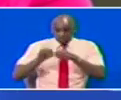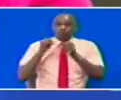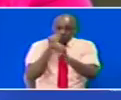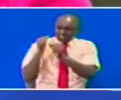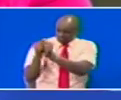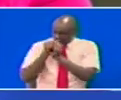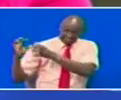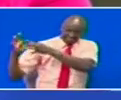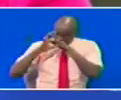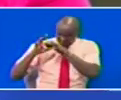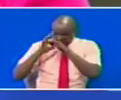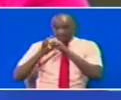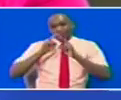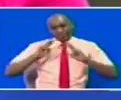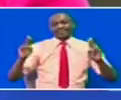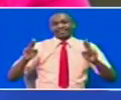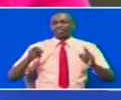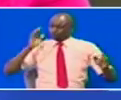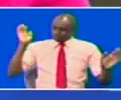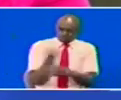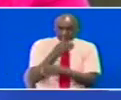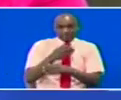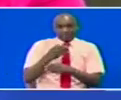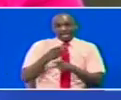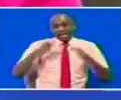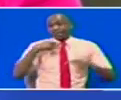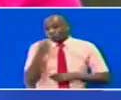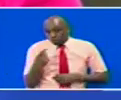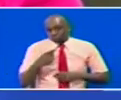work together in harmony to fight the real threat